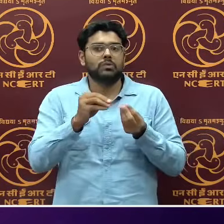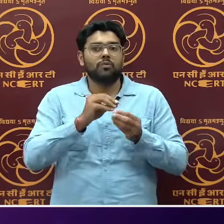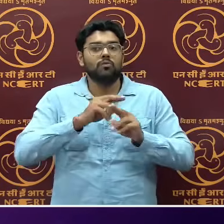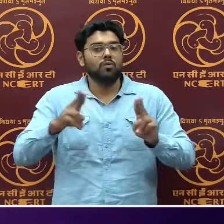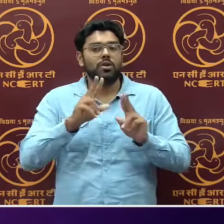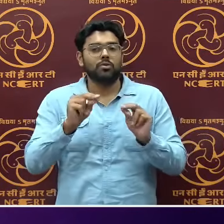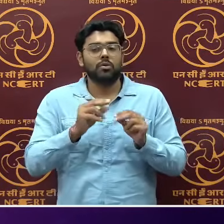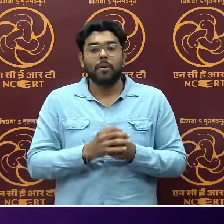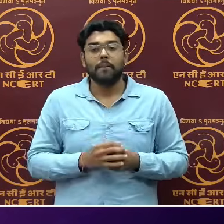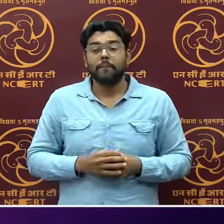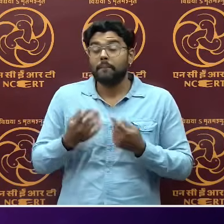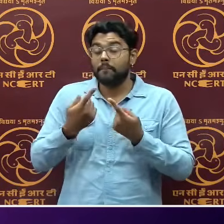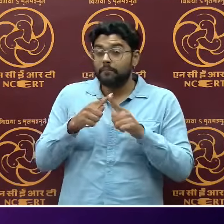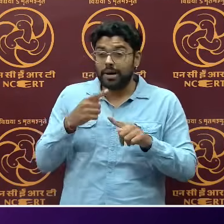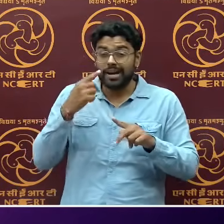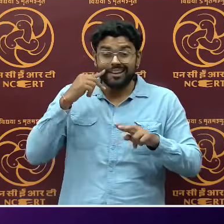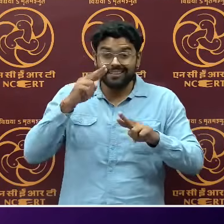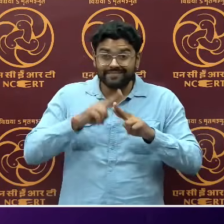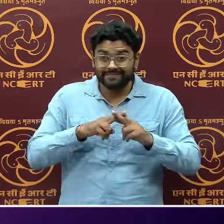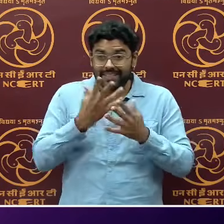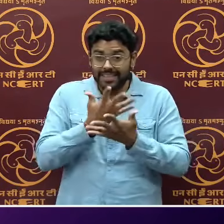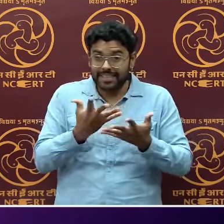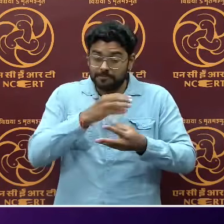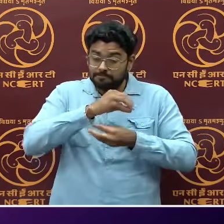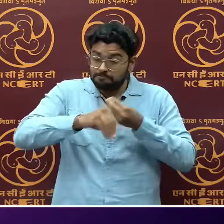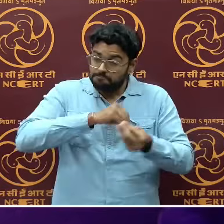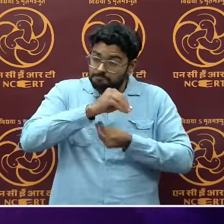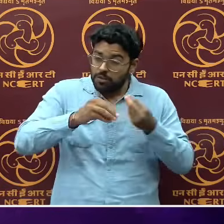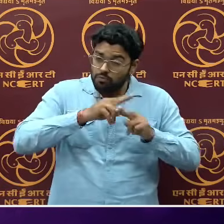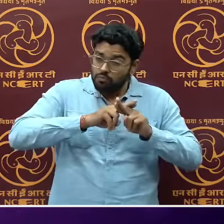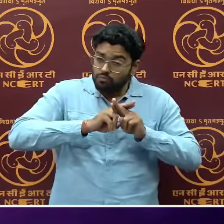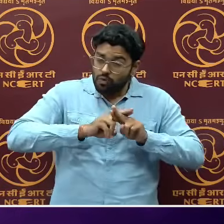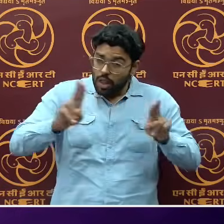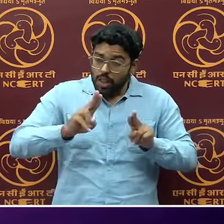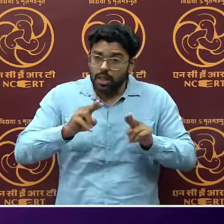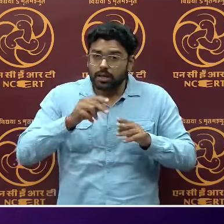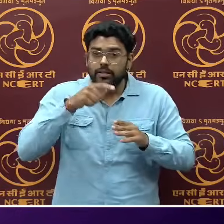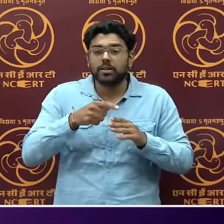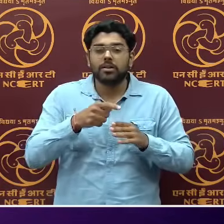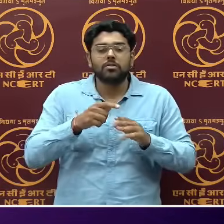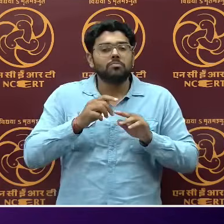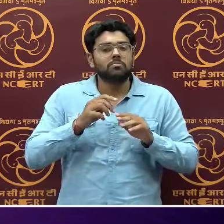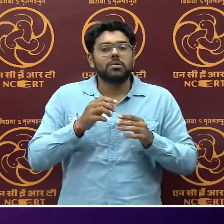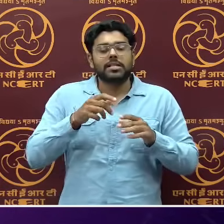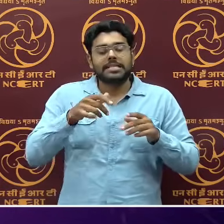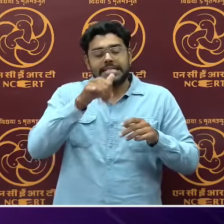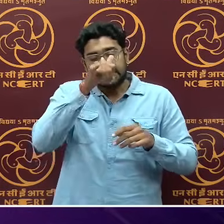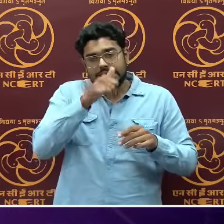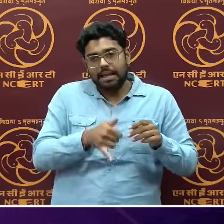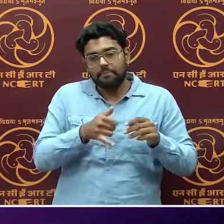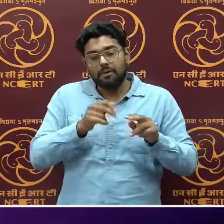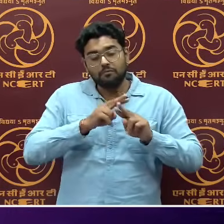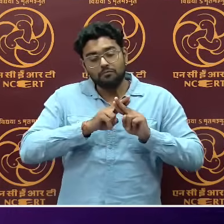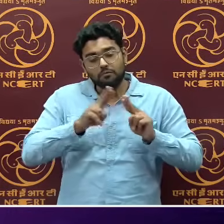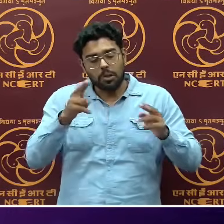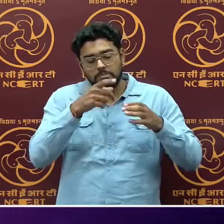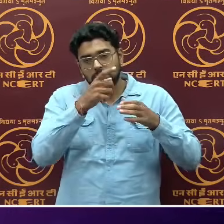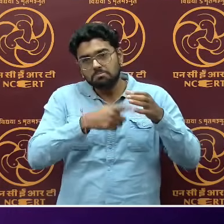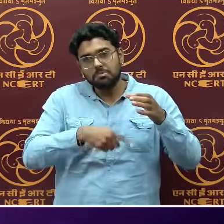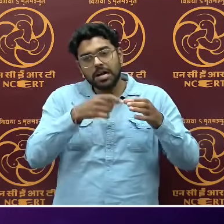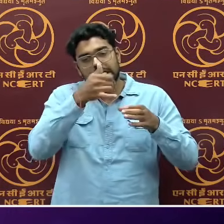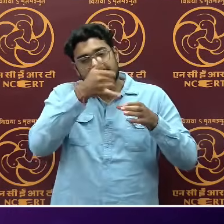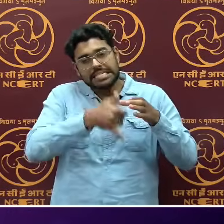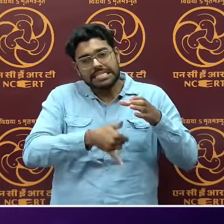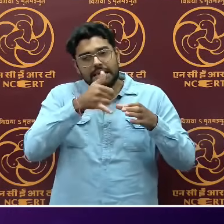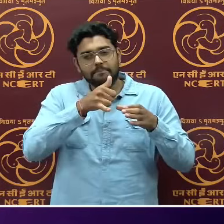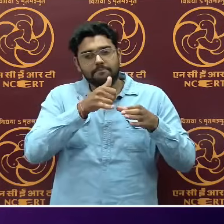properly. Yes, ma'am. Yes, but when they are dissolved properly, what will happen? There is no taste. So the complete thing will taste